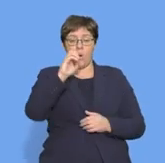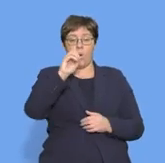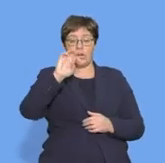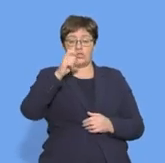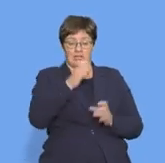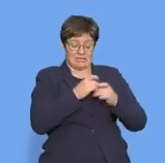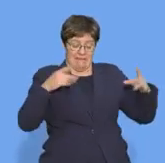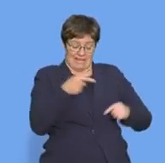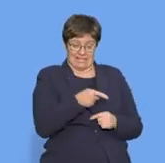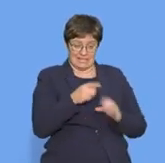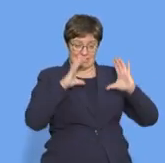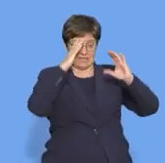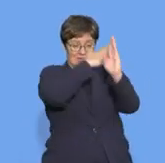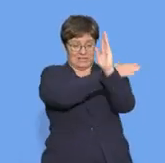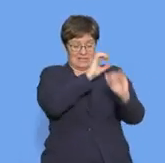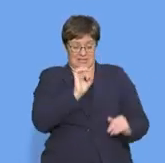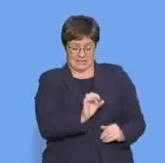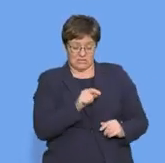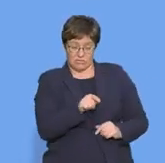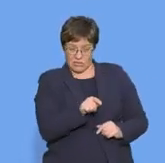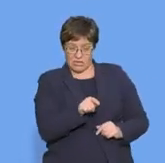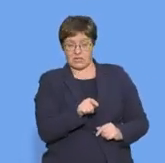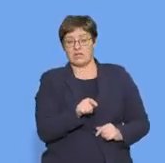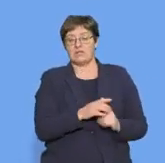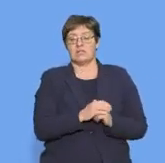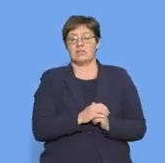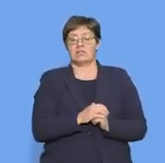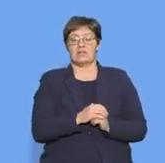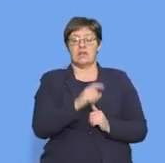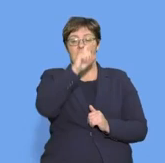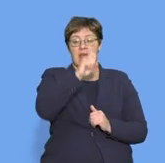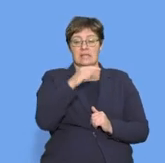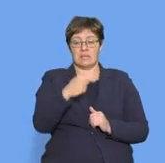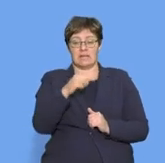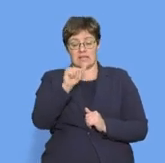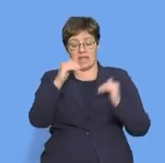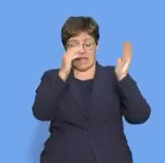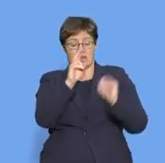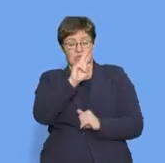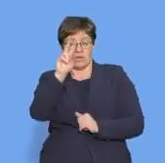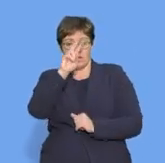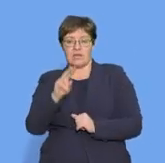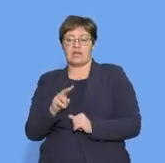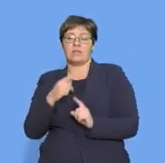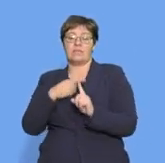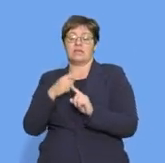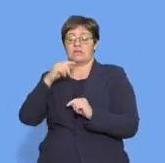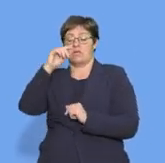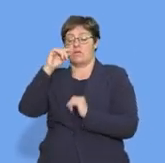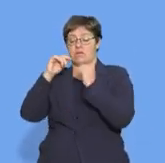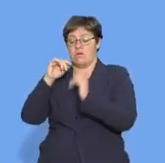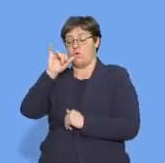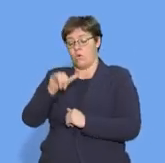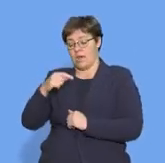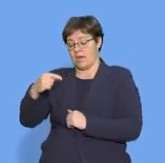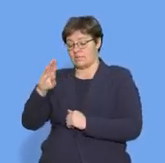origin, right, it means this is from x minus a all squared plus y minus